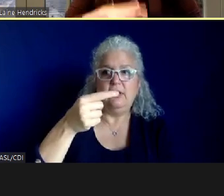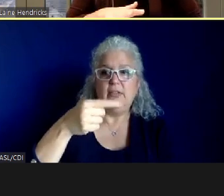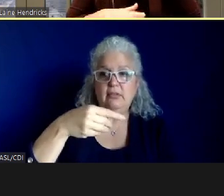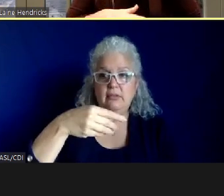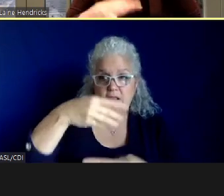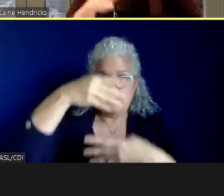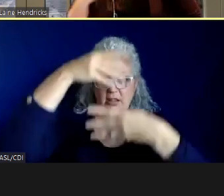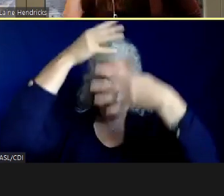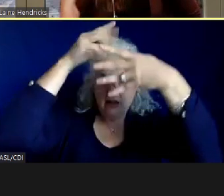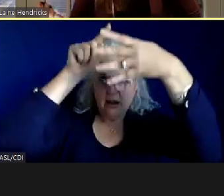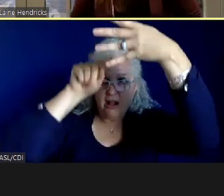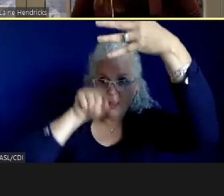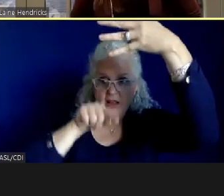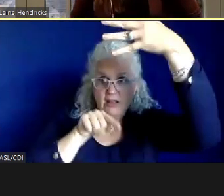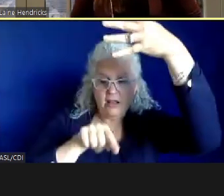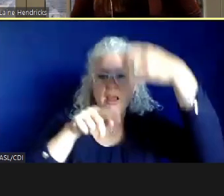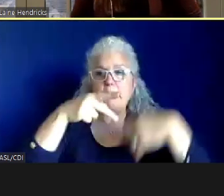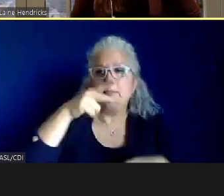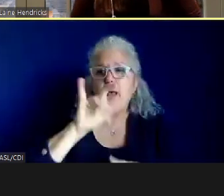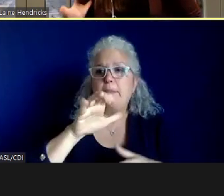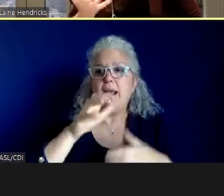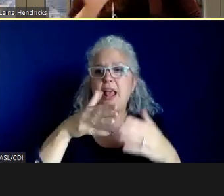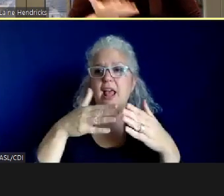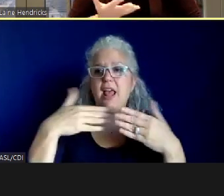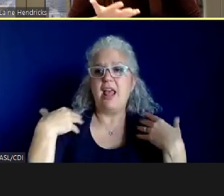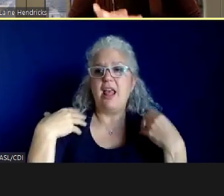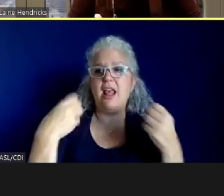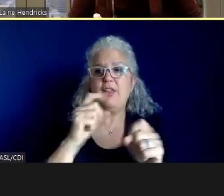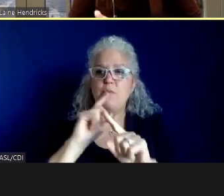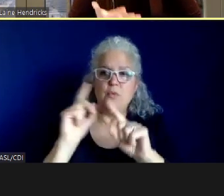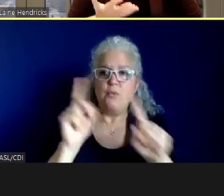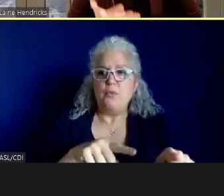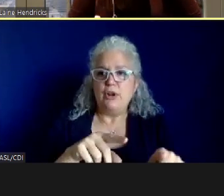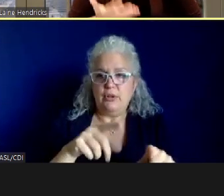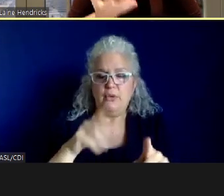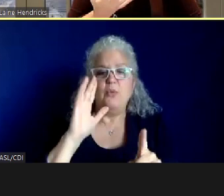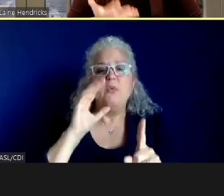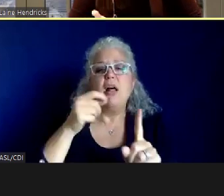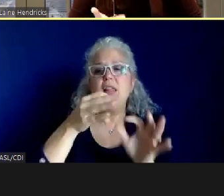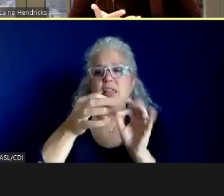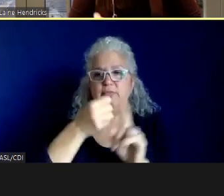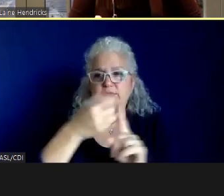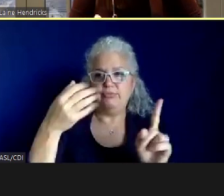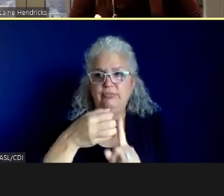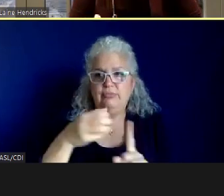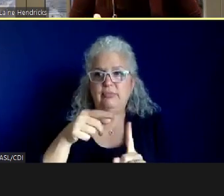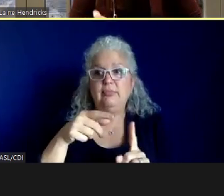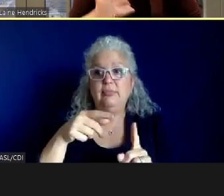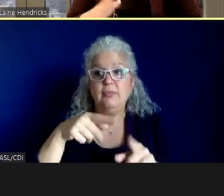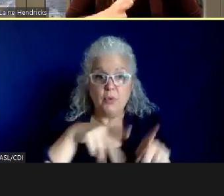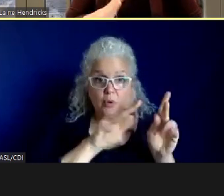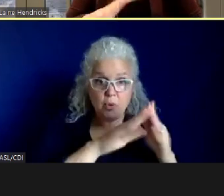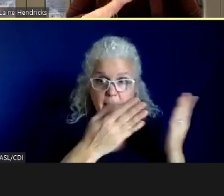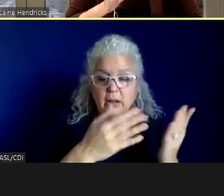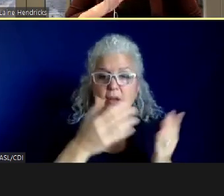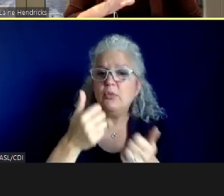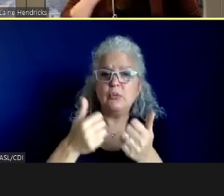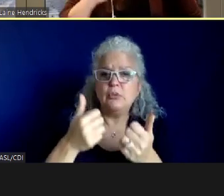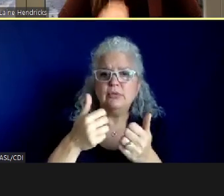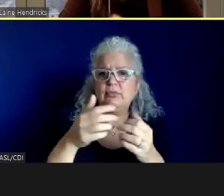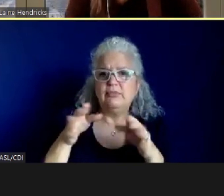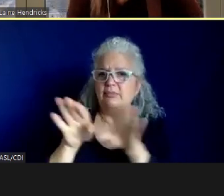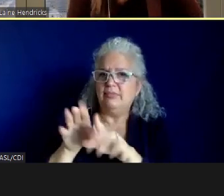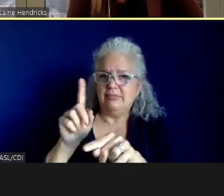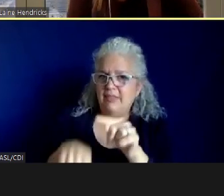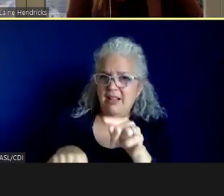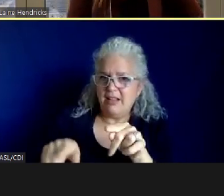what is allowed to be open and what isn't allowed to be open under the current state regional health order, state regional stay